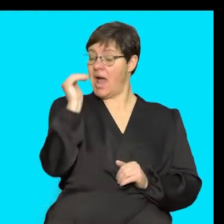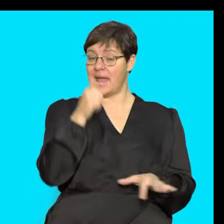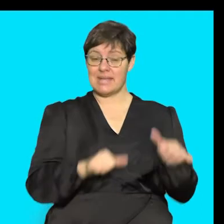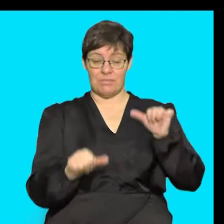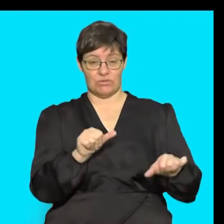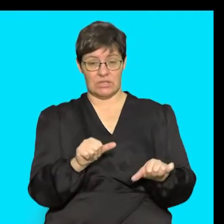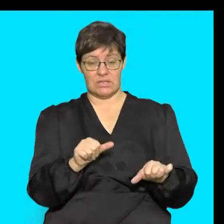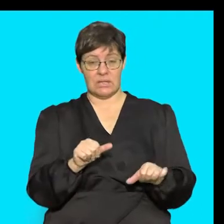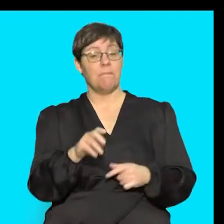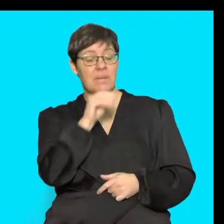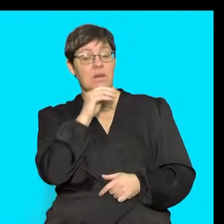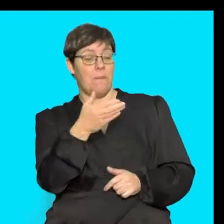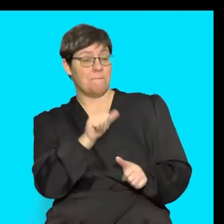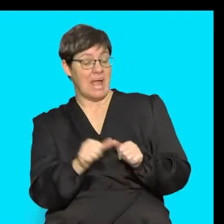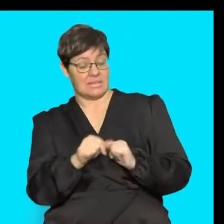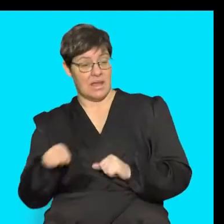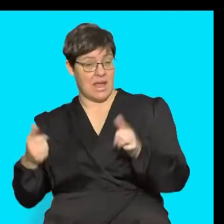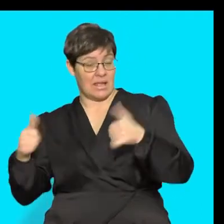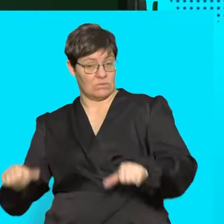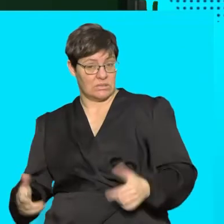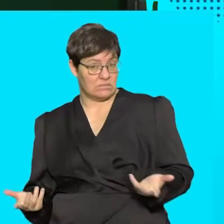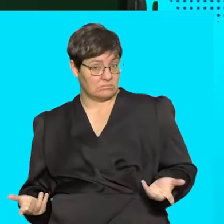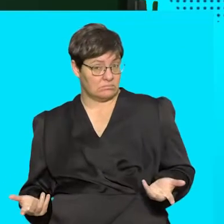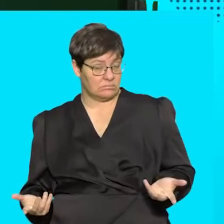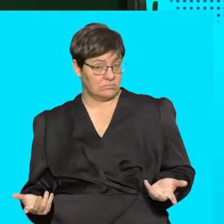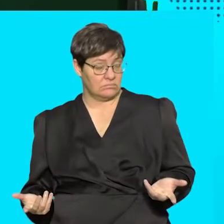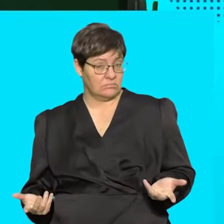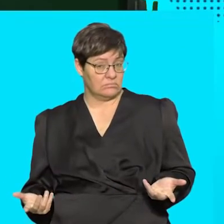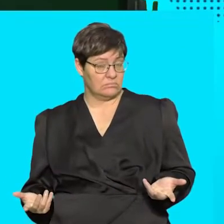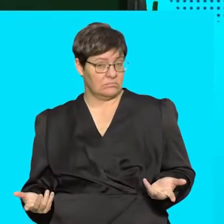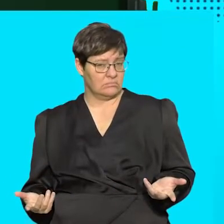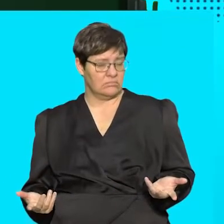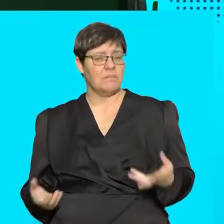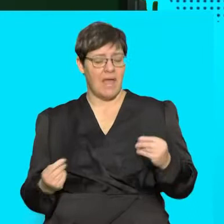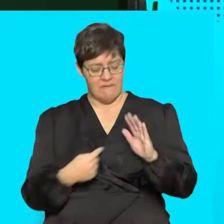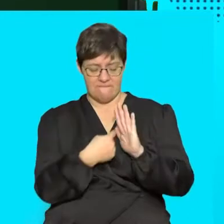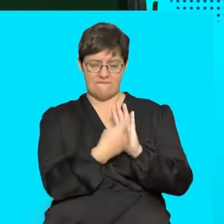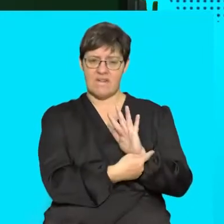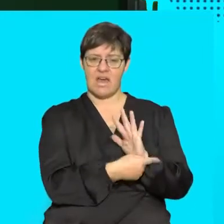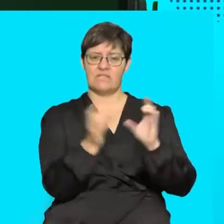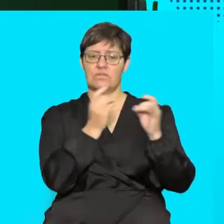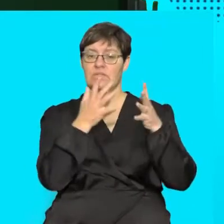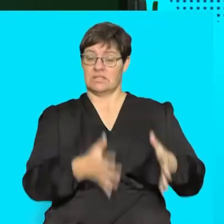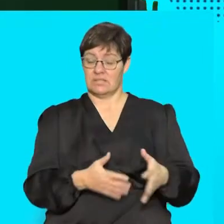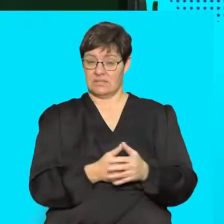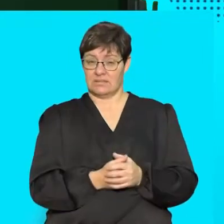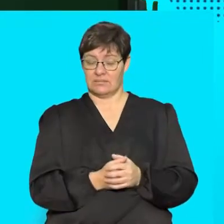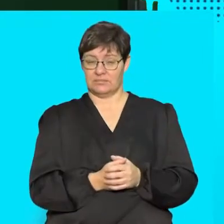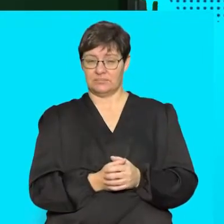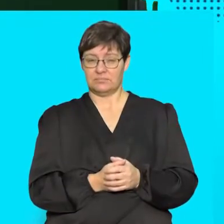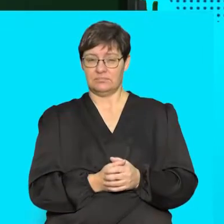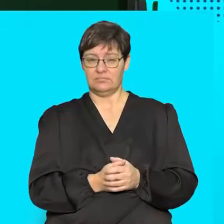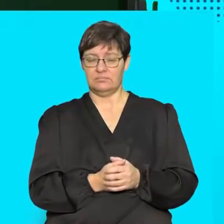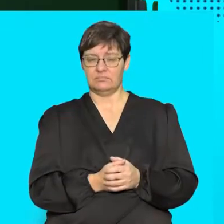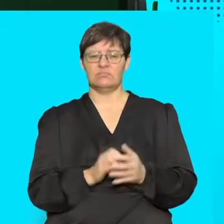chemistry, you'll be better in accounting? But we have a sample of 5 students, okay?